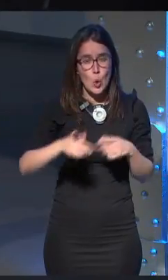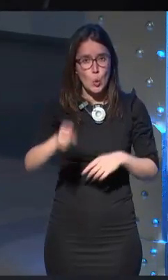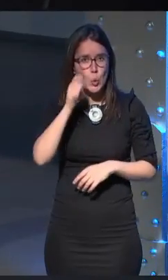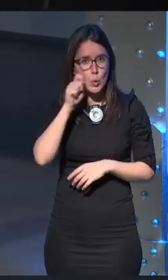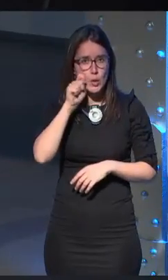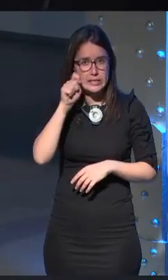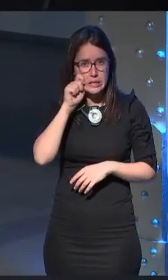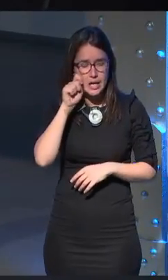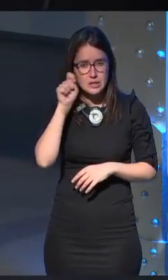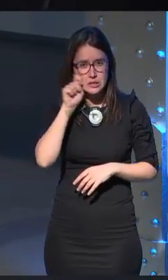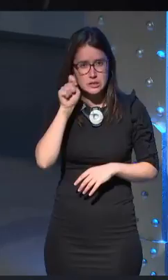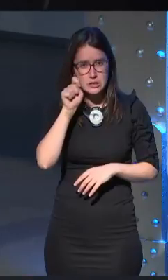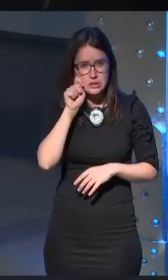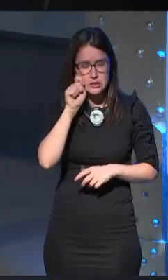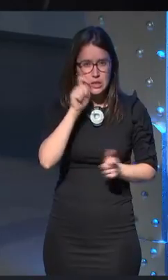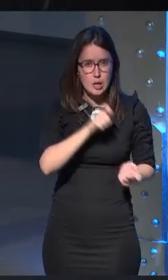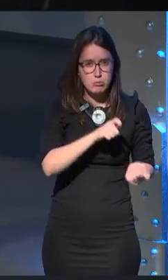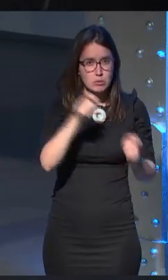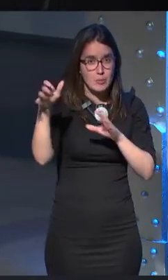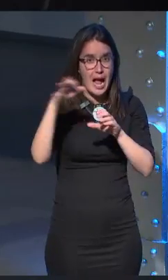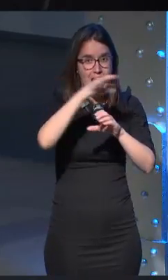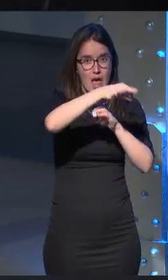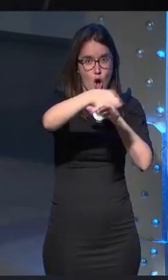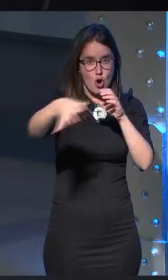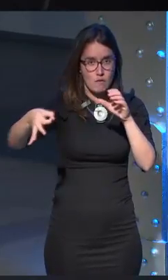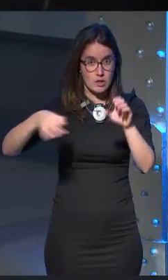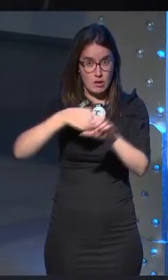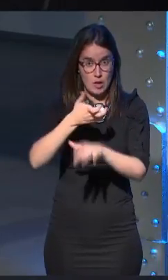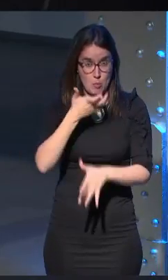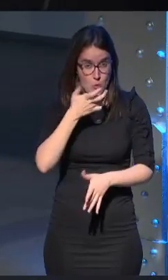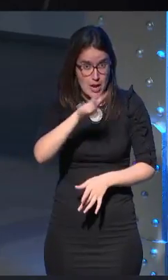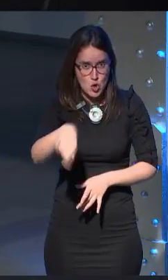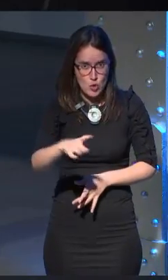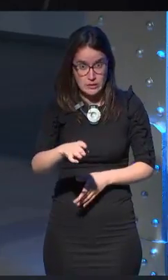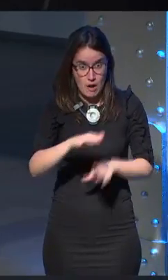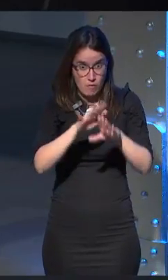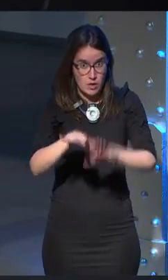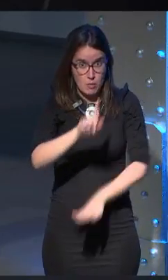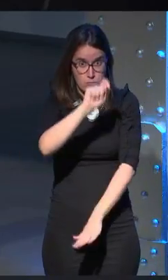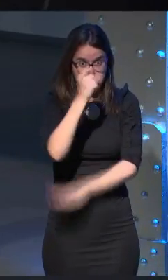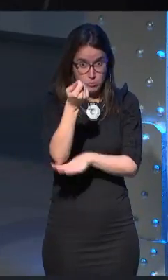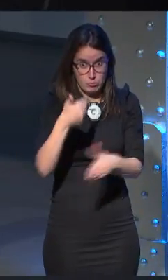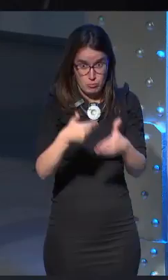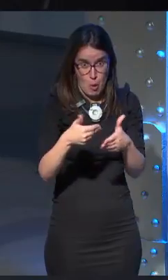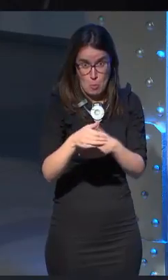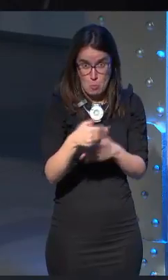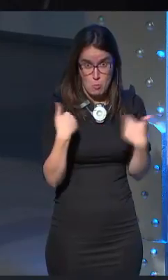flight. They are not kidding around, and they will be doing this very soon. I would suspect probably this